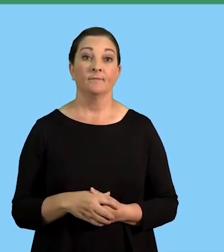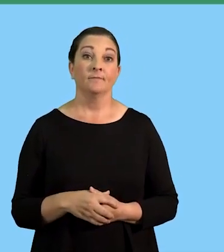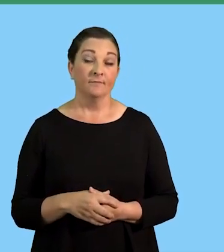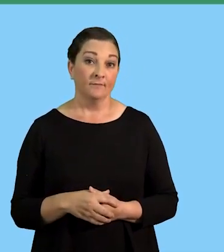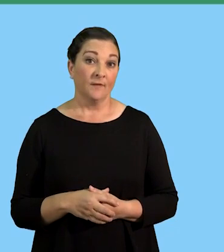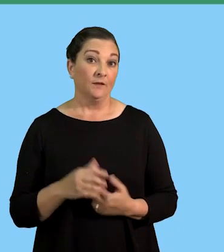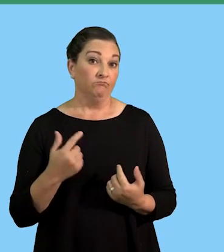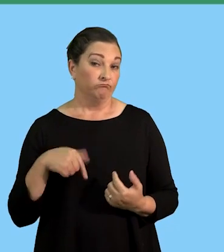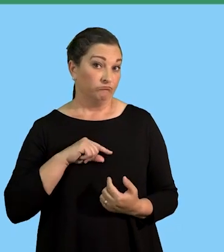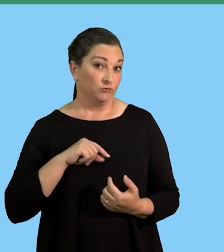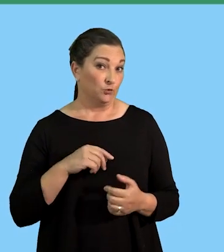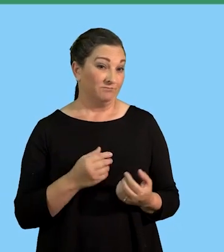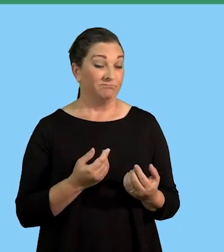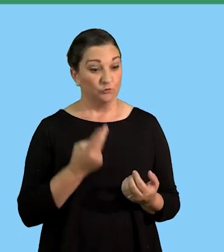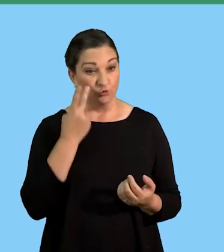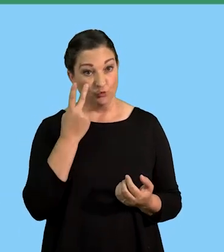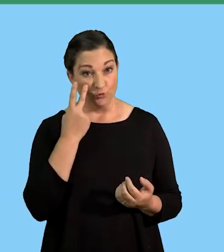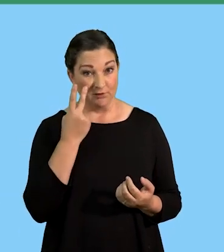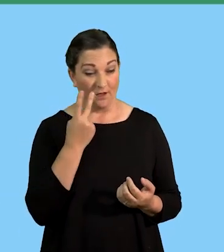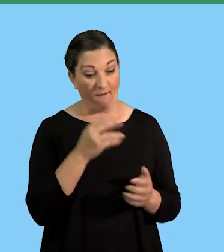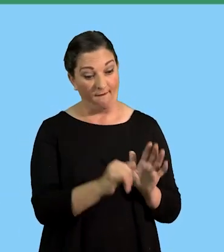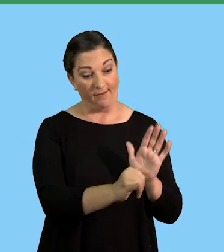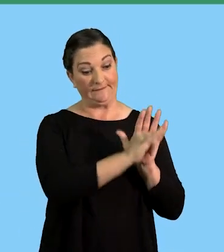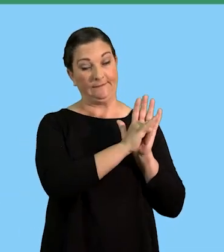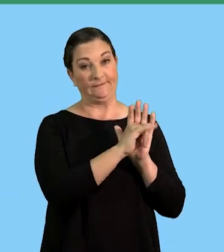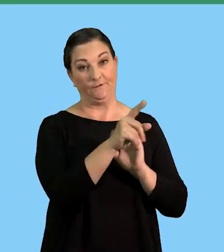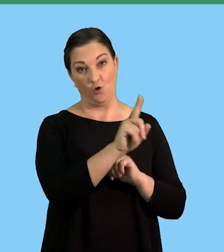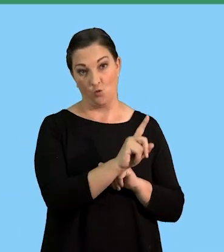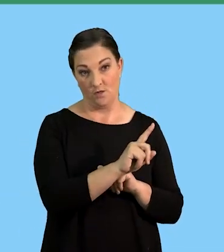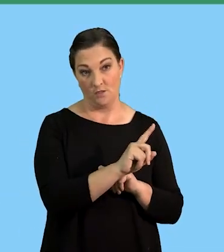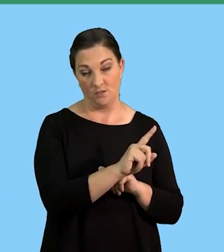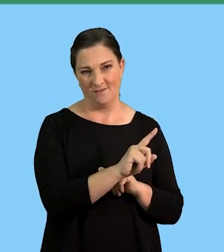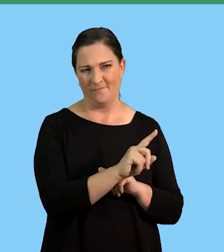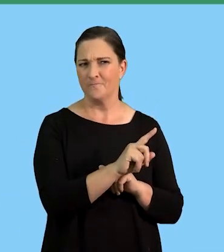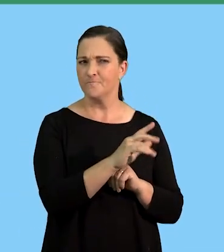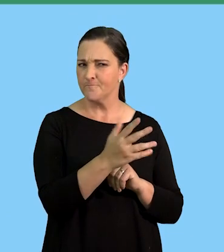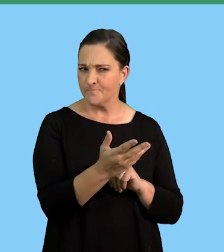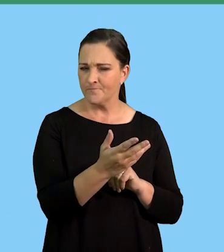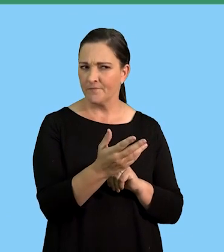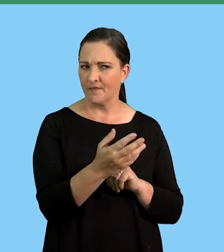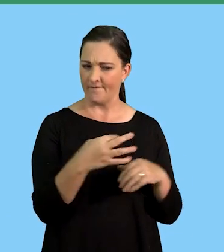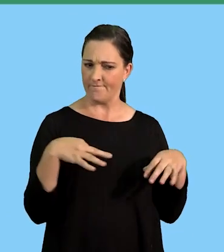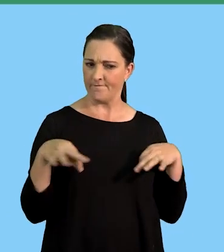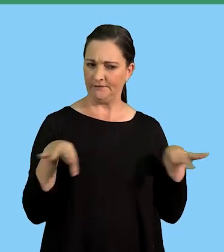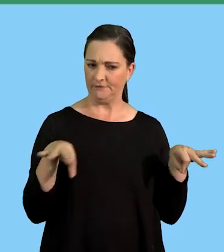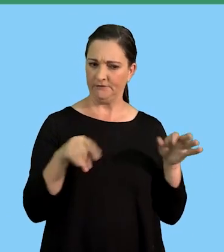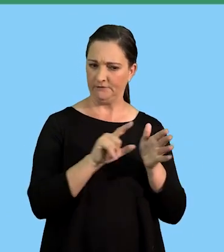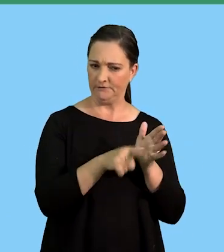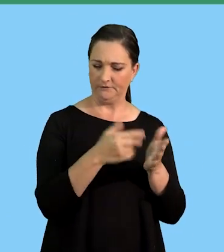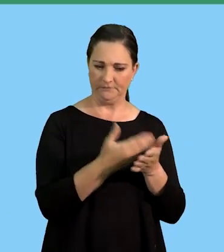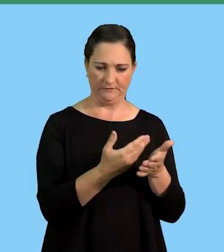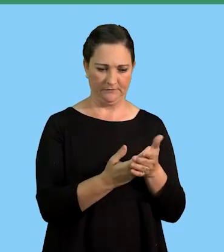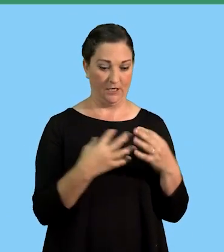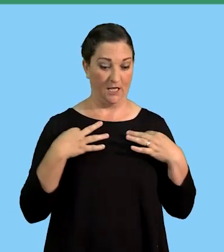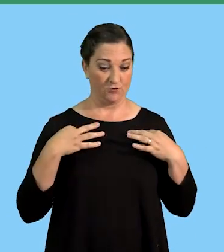Now, we are expected to identify when they're saying now they allow fashion designers to design